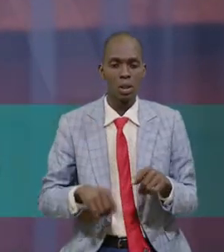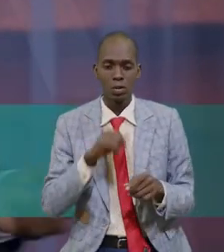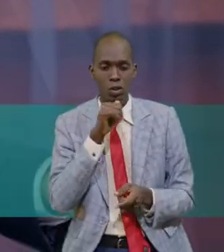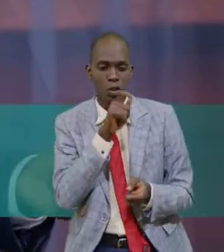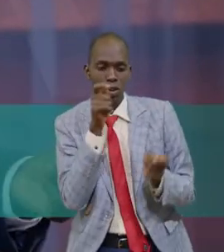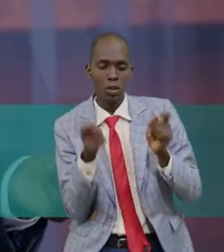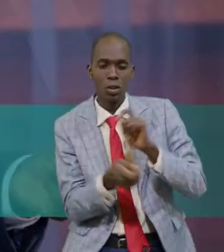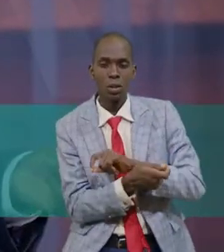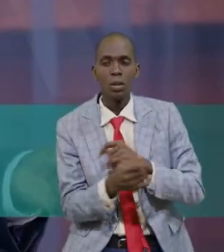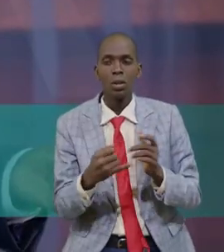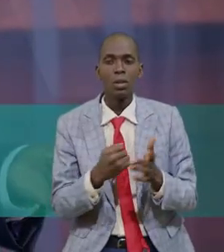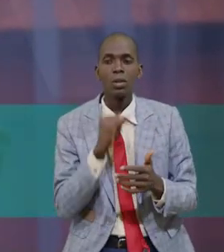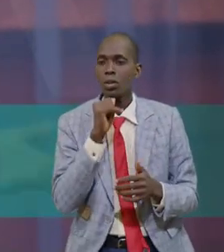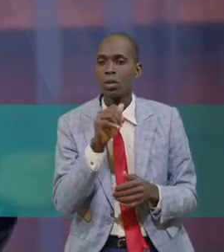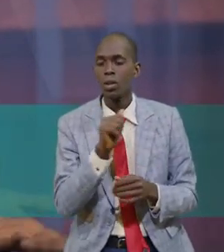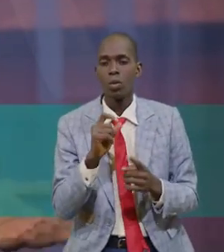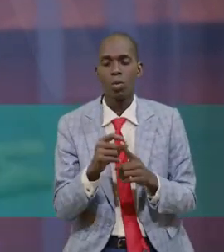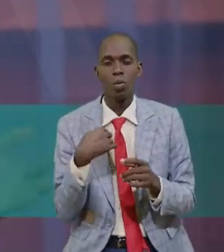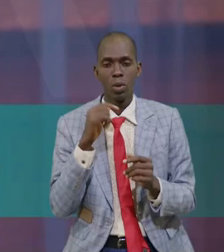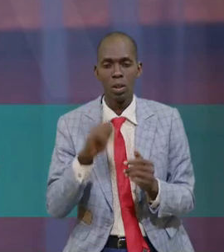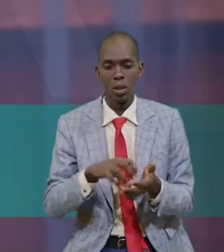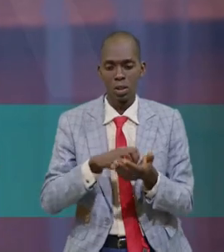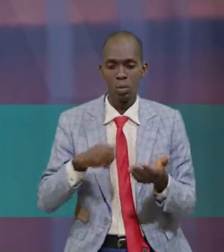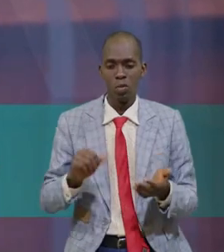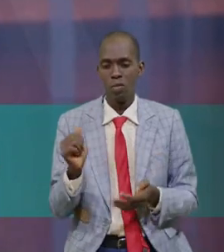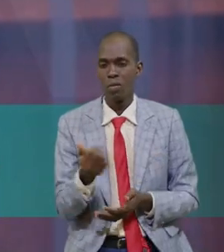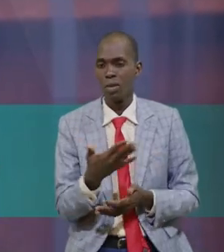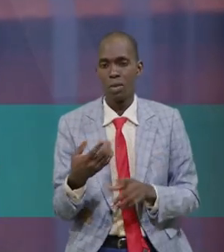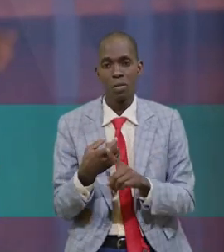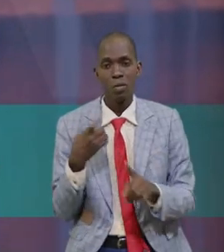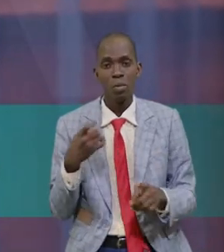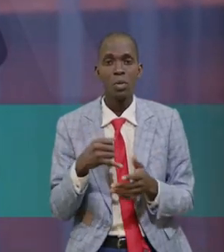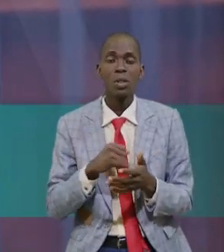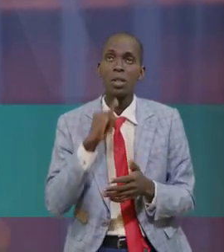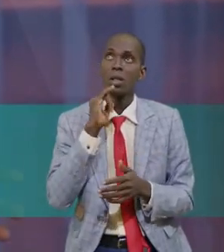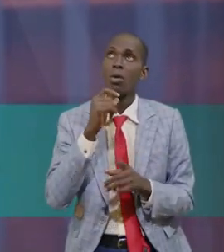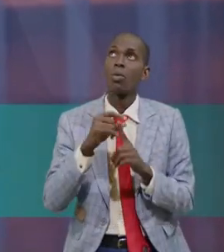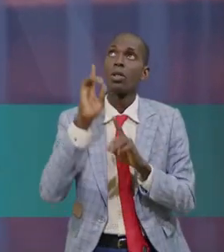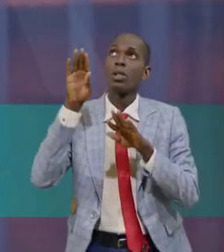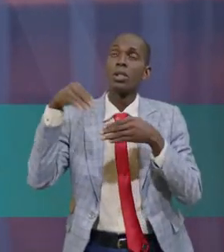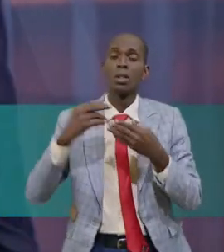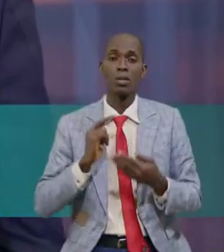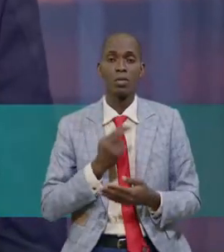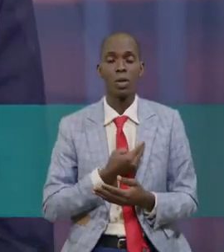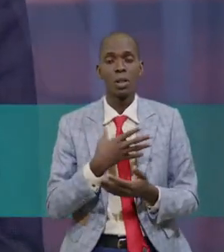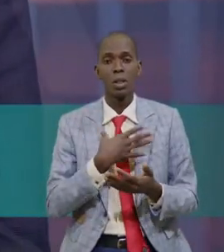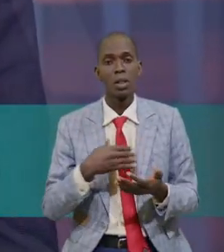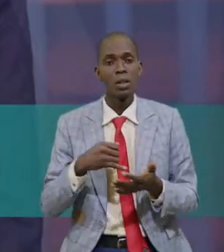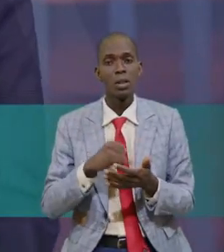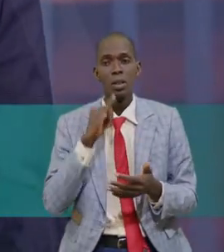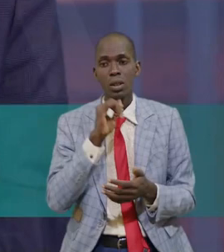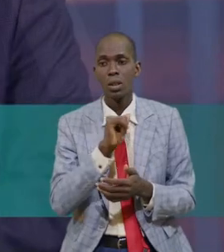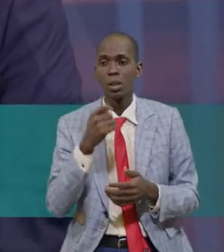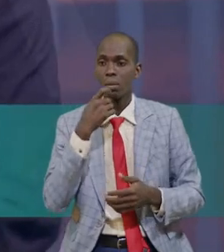a word we cannot take anything from. It's a word he has given us, and it's a mandate. And when we go to